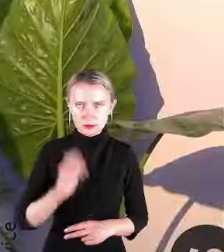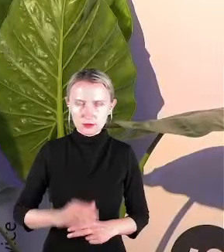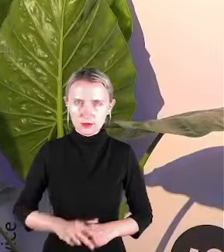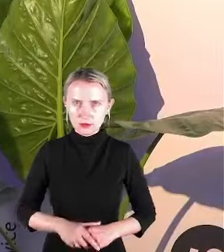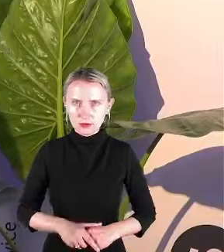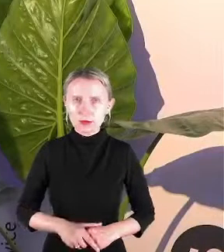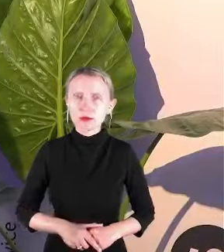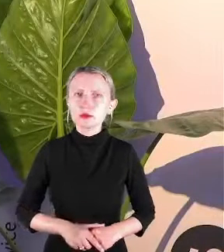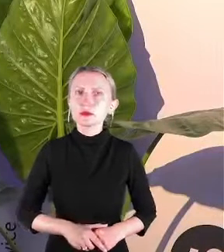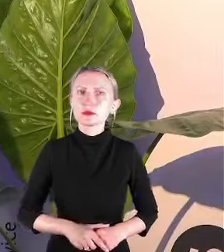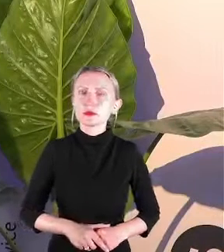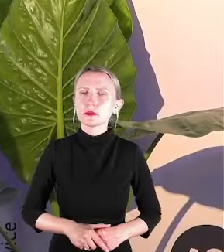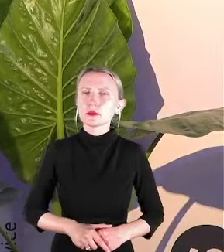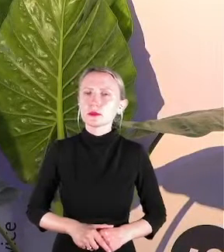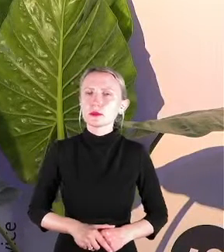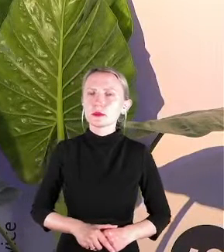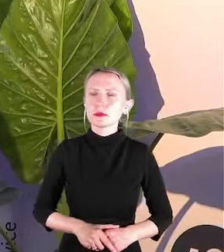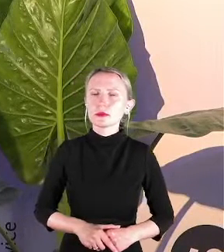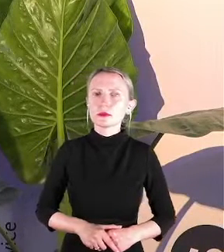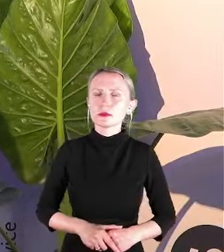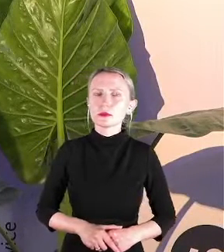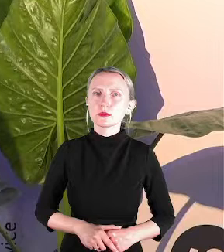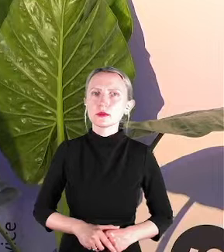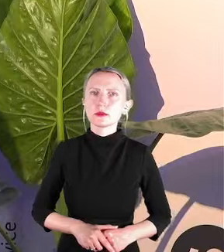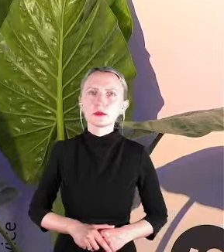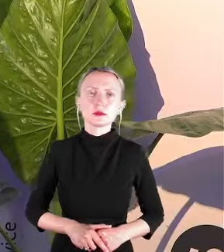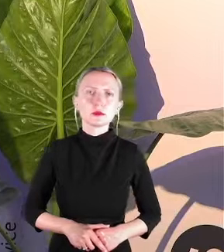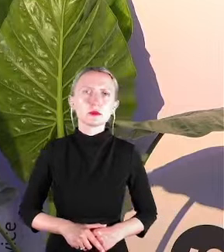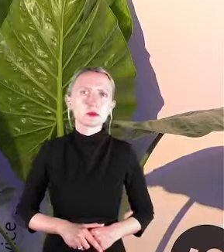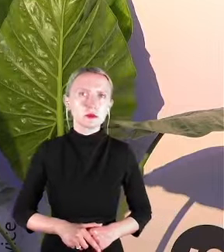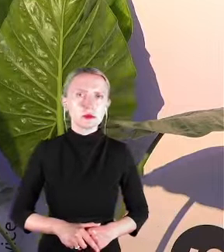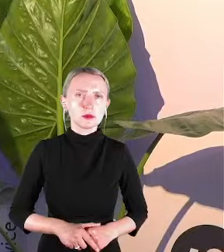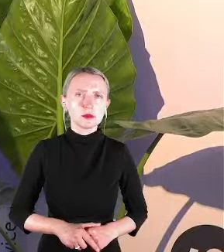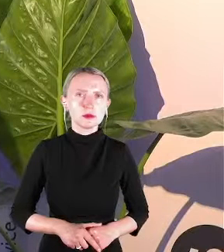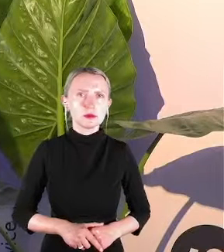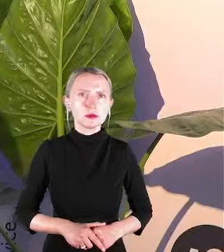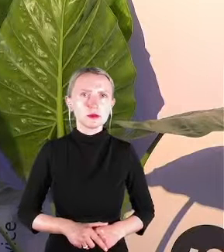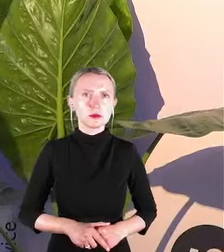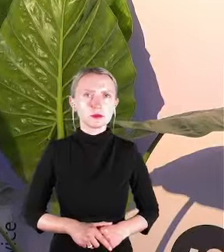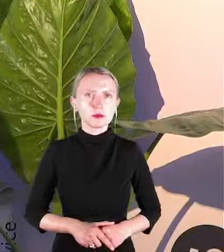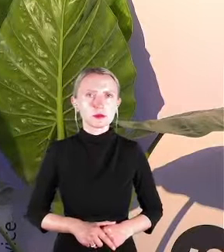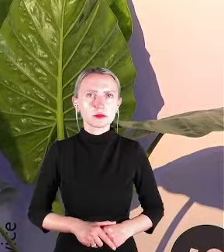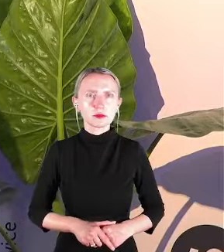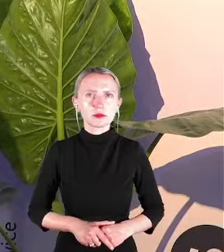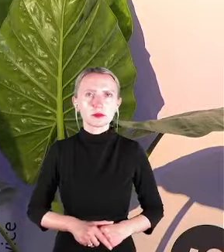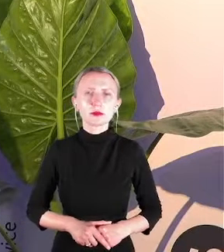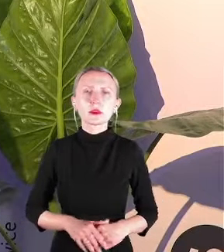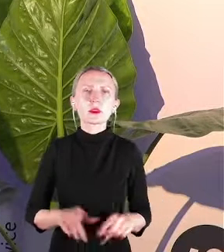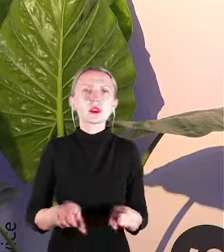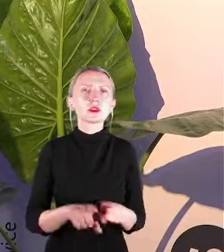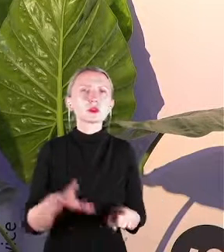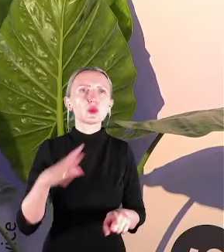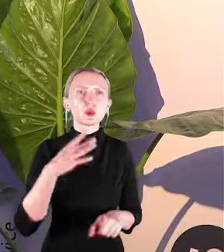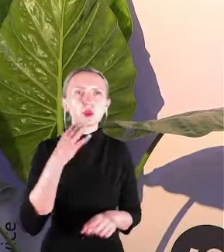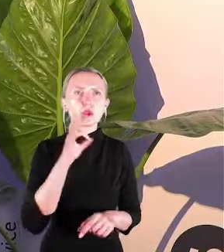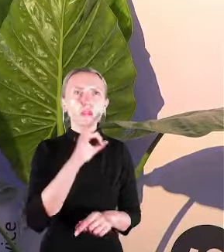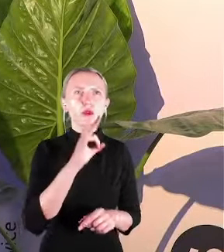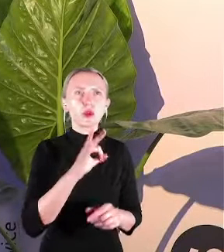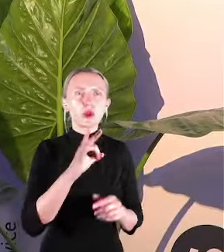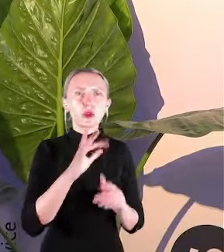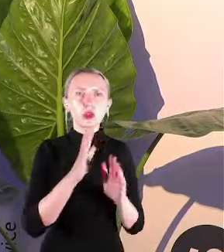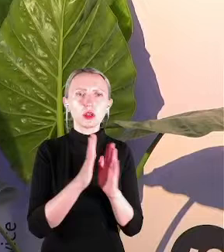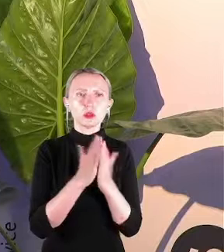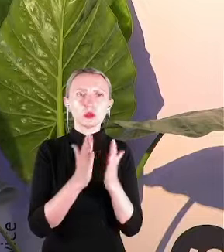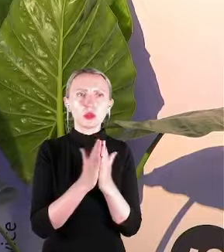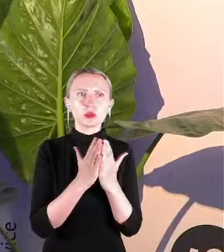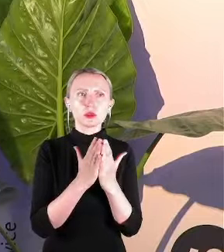that the big threat is the consumption, and that the consumption doesn't mean the beauty,